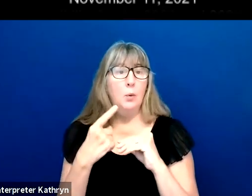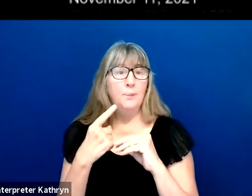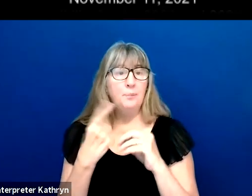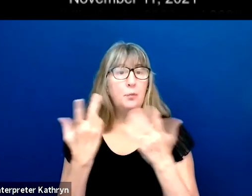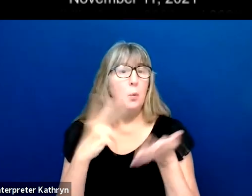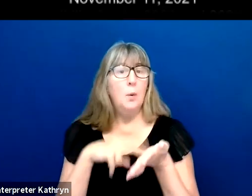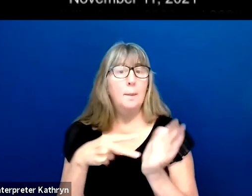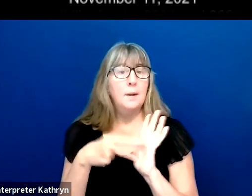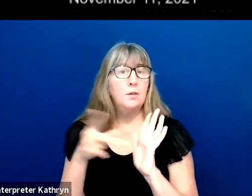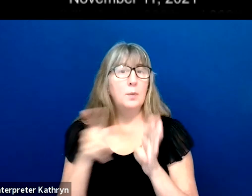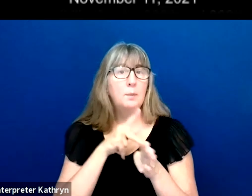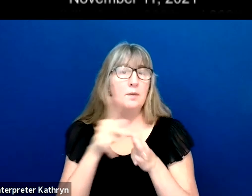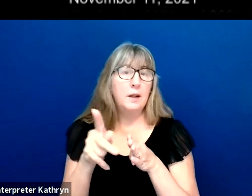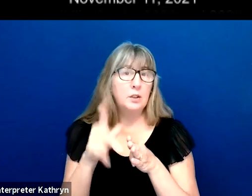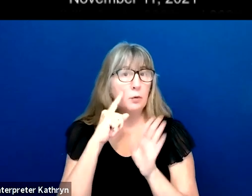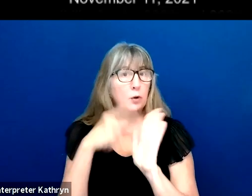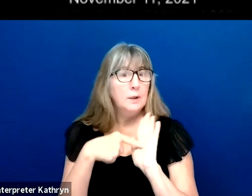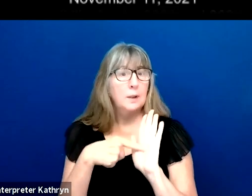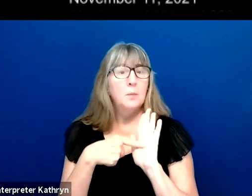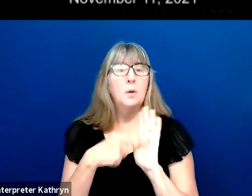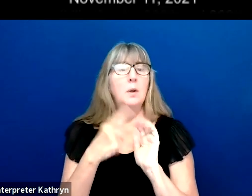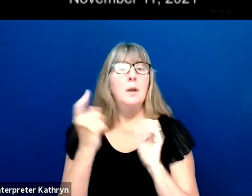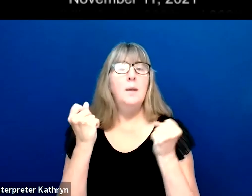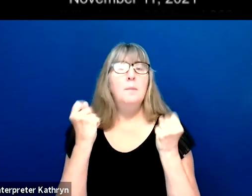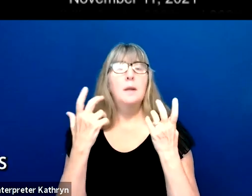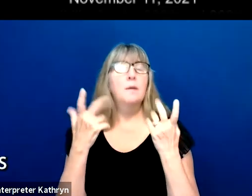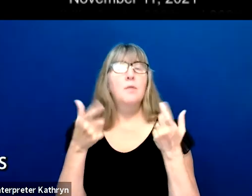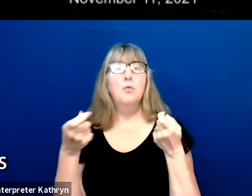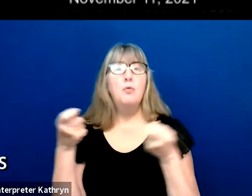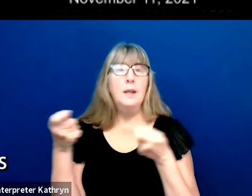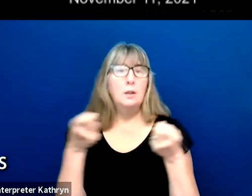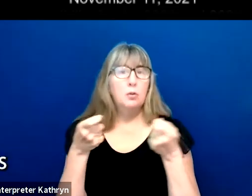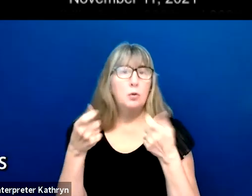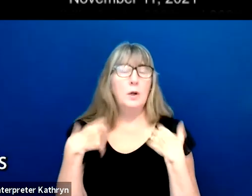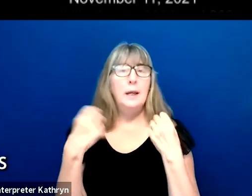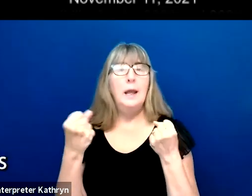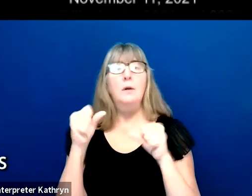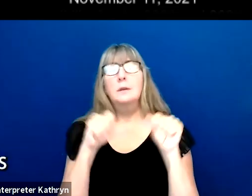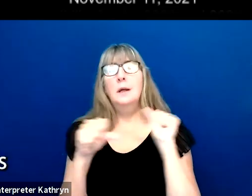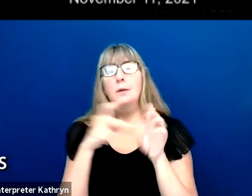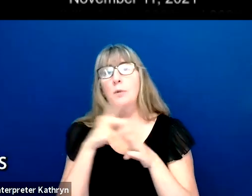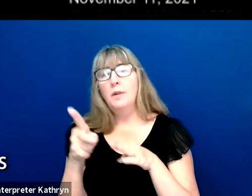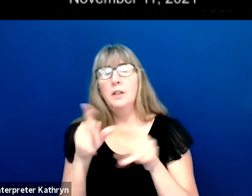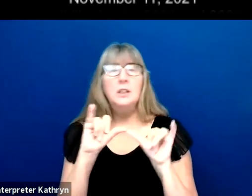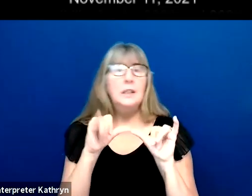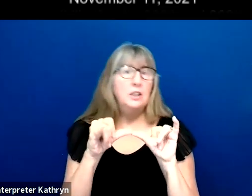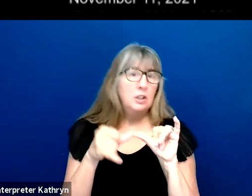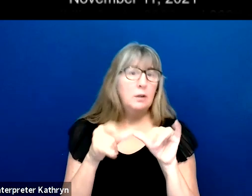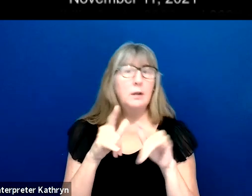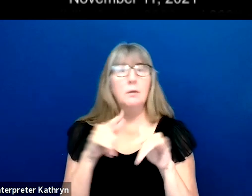means to be a professional, for example, in many of the regulatory health sciences professions, or engineering, for example, is